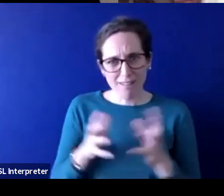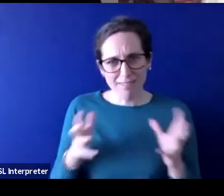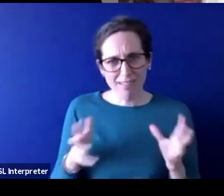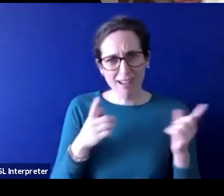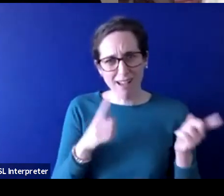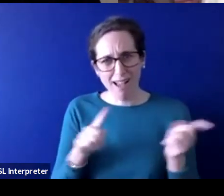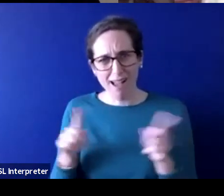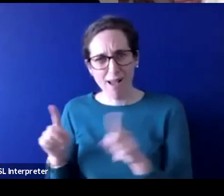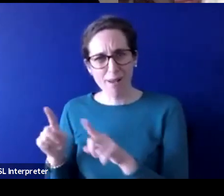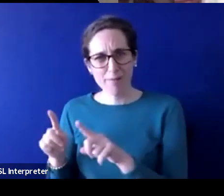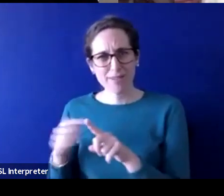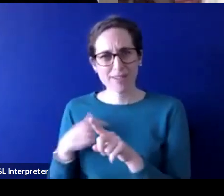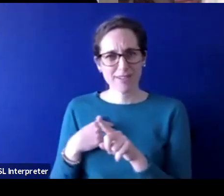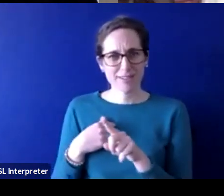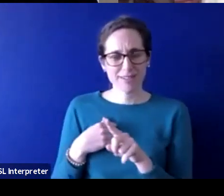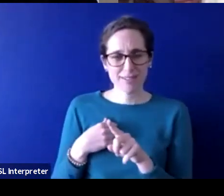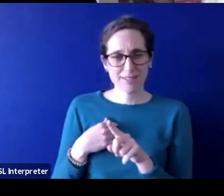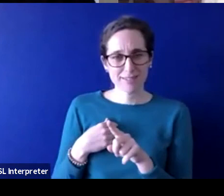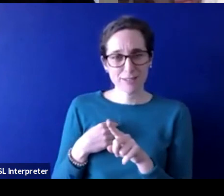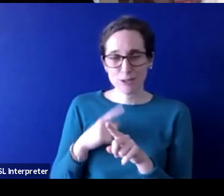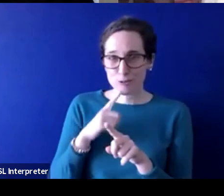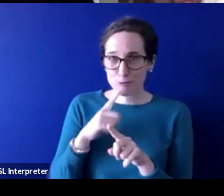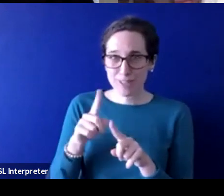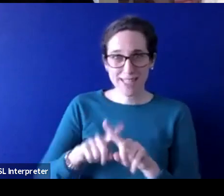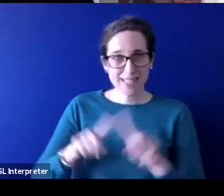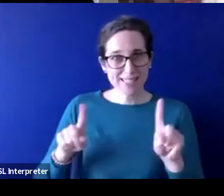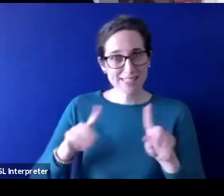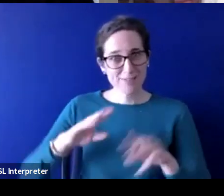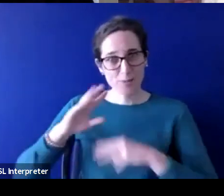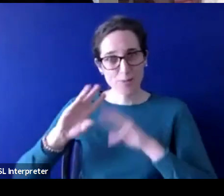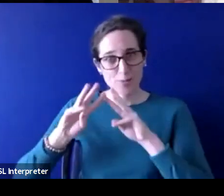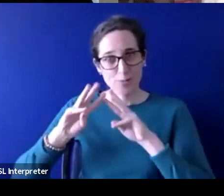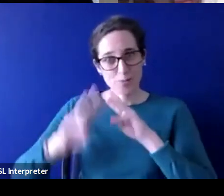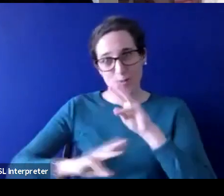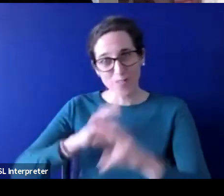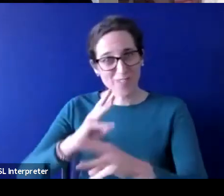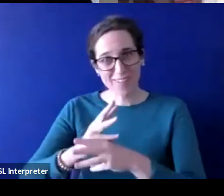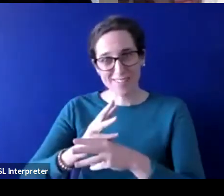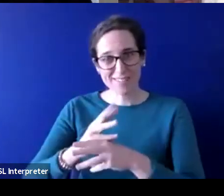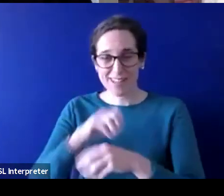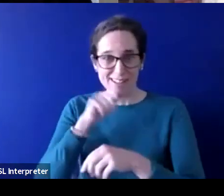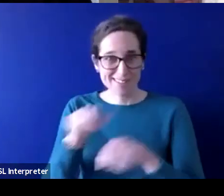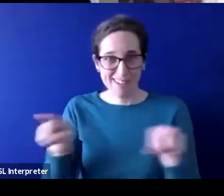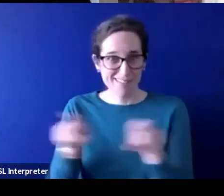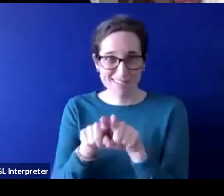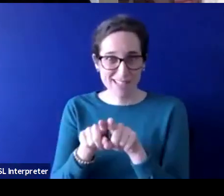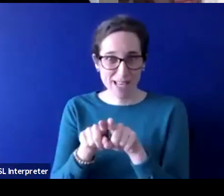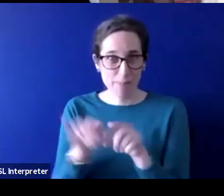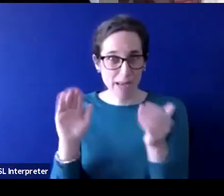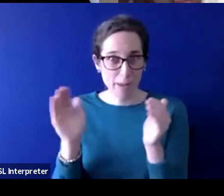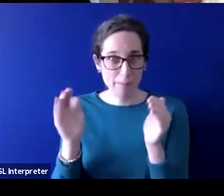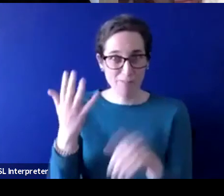things are rapidly, you know, it's a different world. It's not the same as it was even 5 years ago, you know, like or 2 years